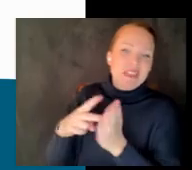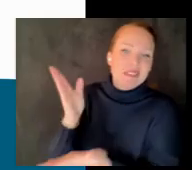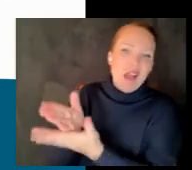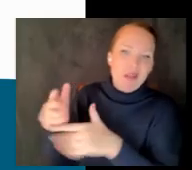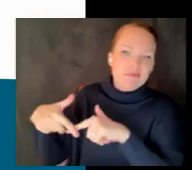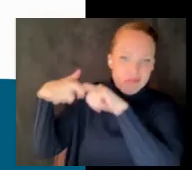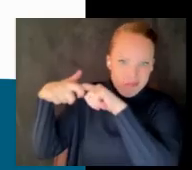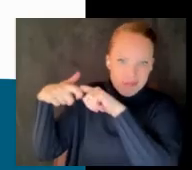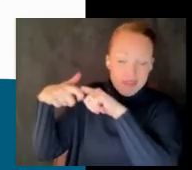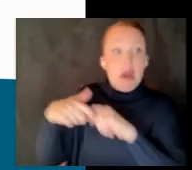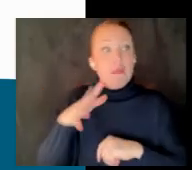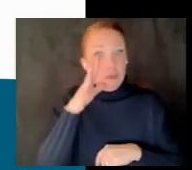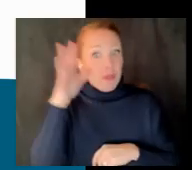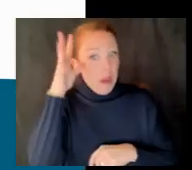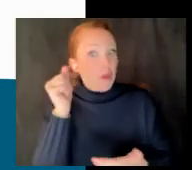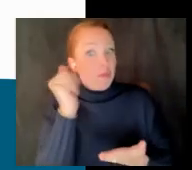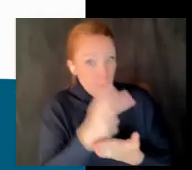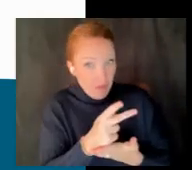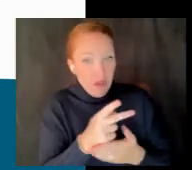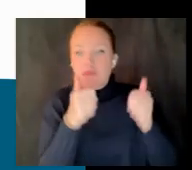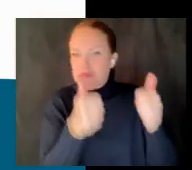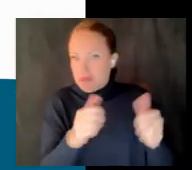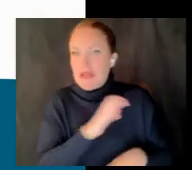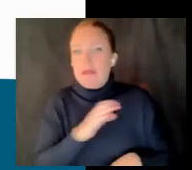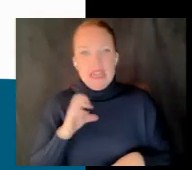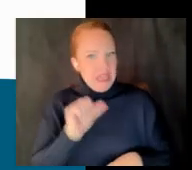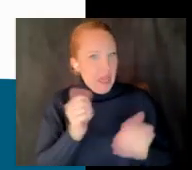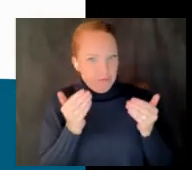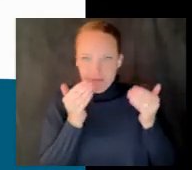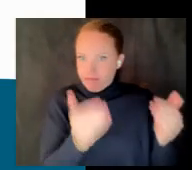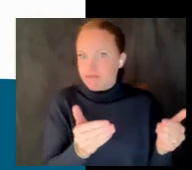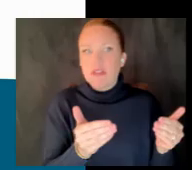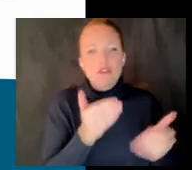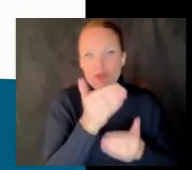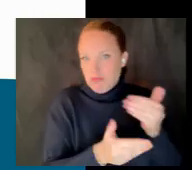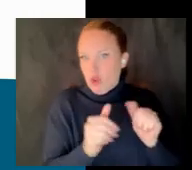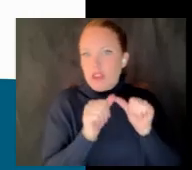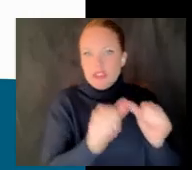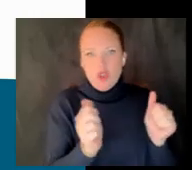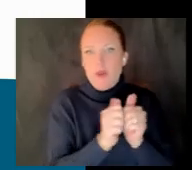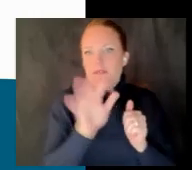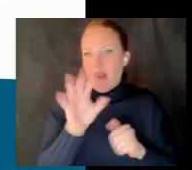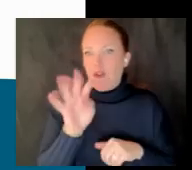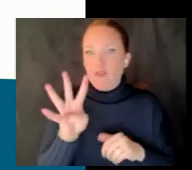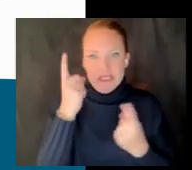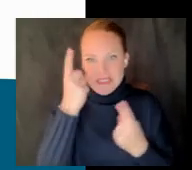parental consent is provided, the committee may immediately move forward to the 504 consideration.